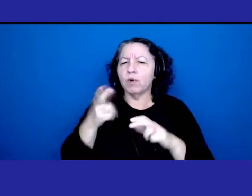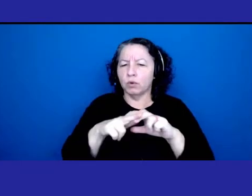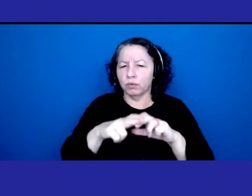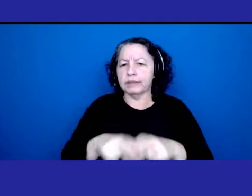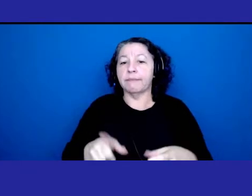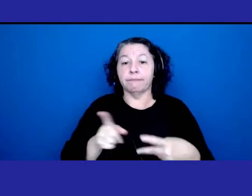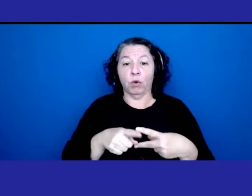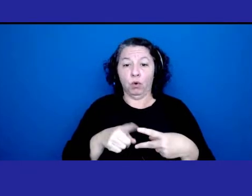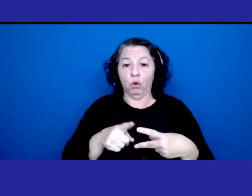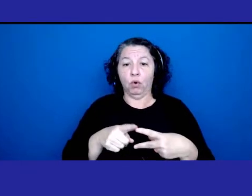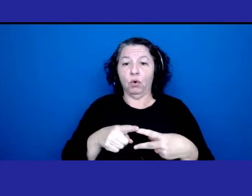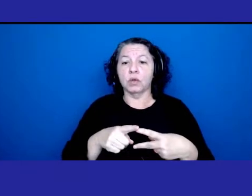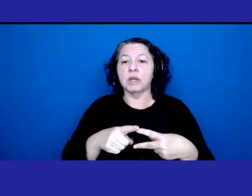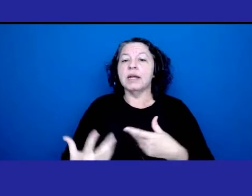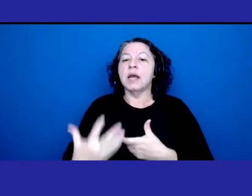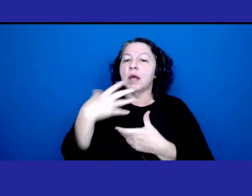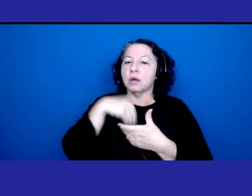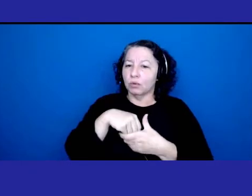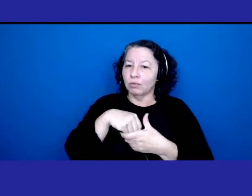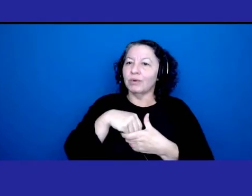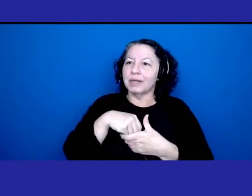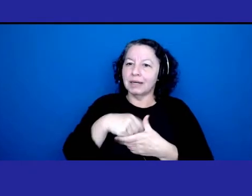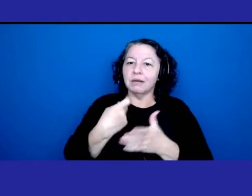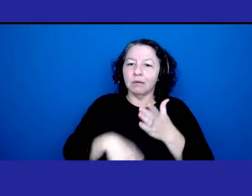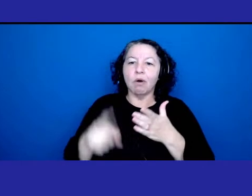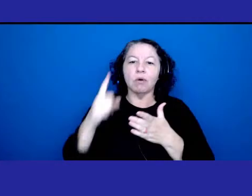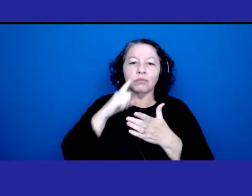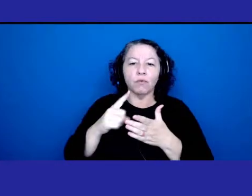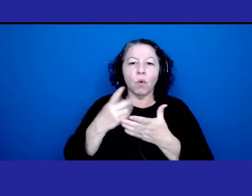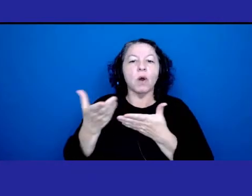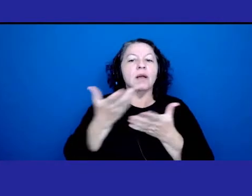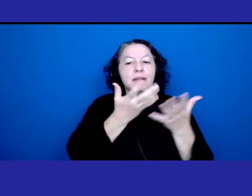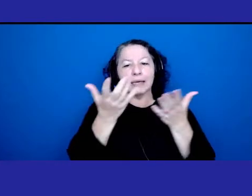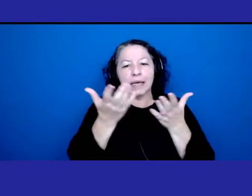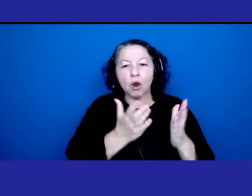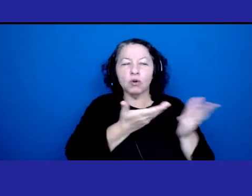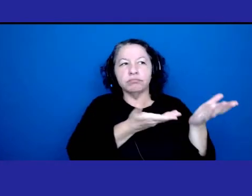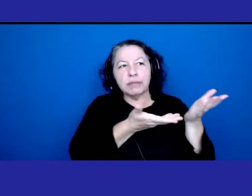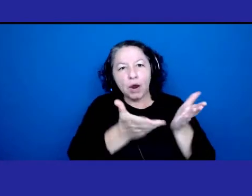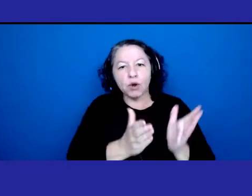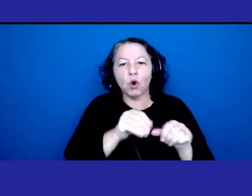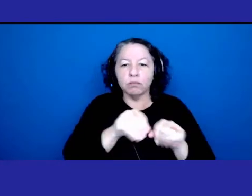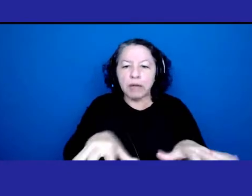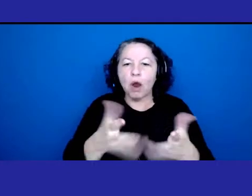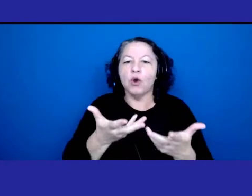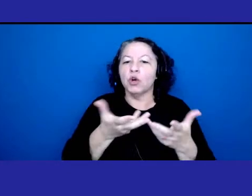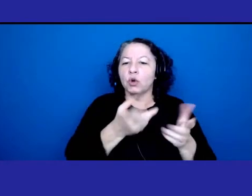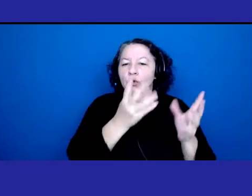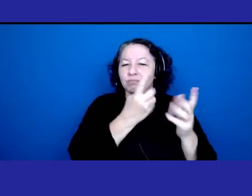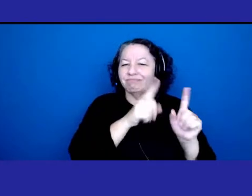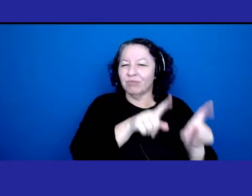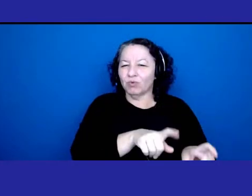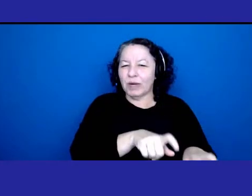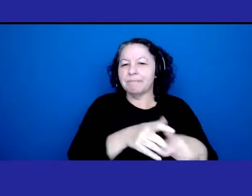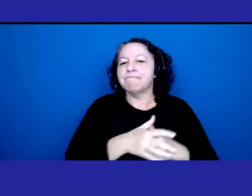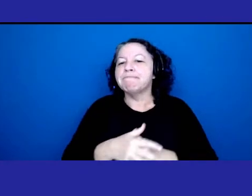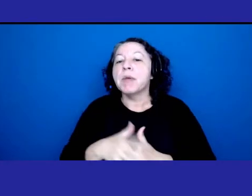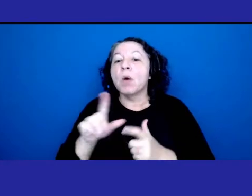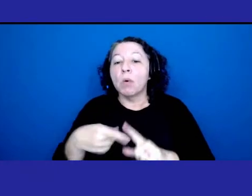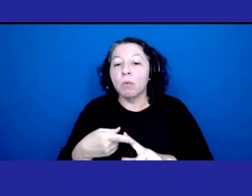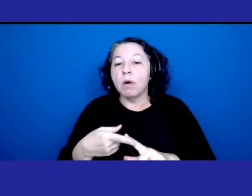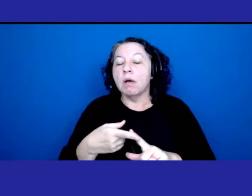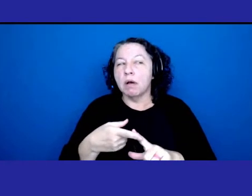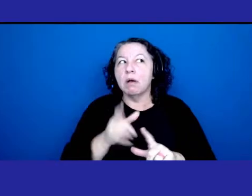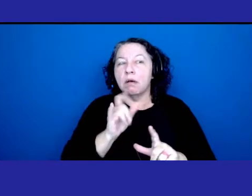First is the inclusion of the cost of carrier screens. So while the carrier screening was included in the